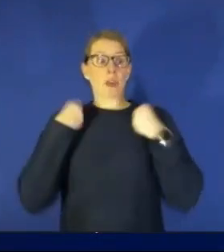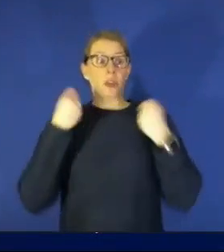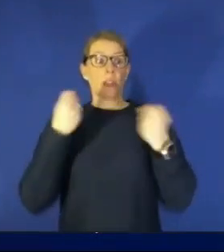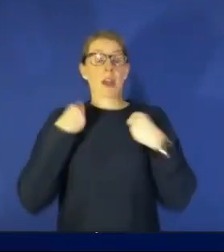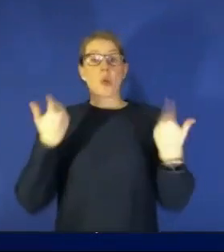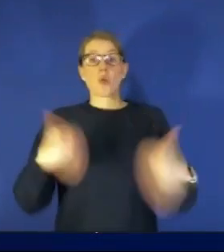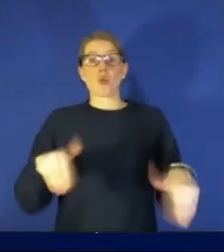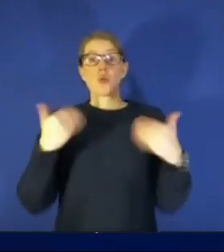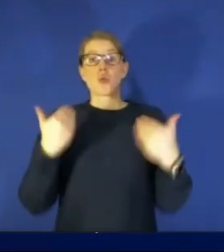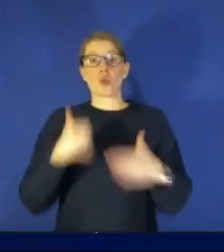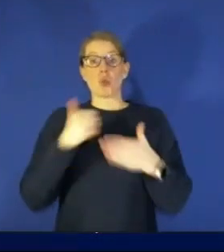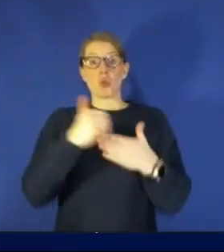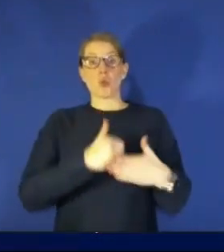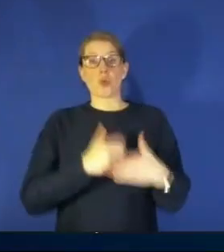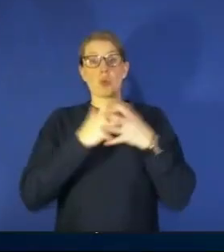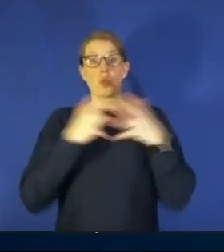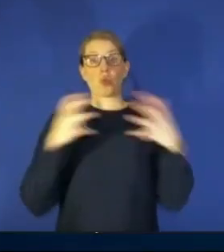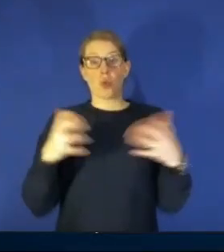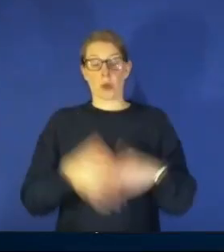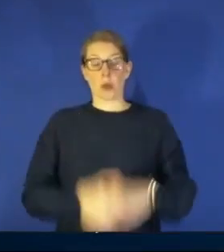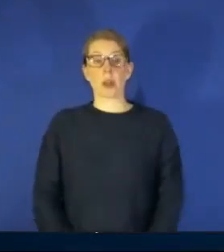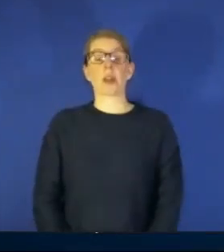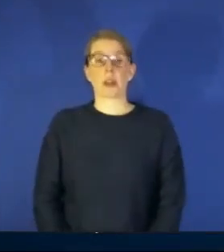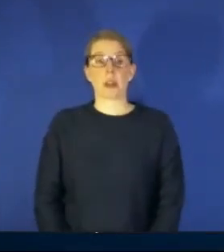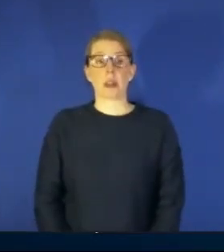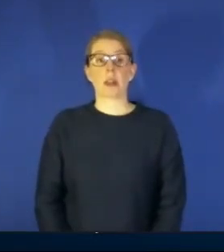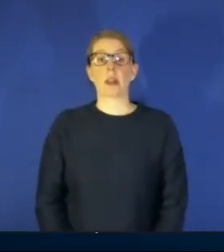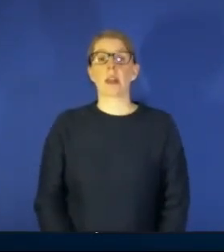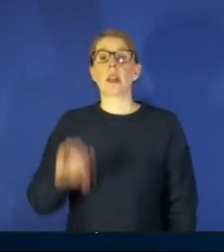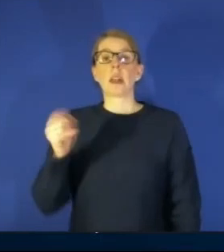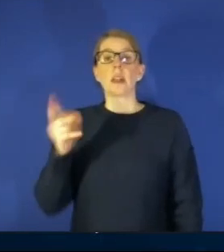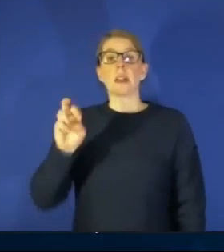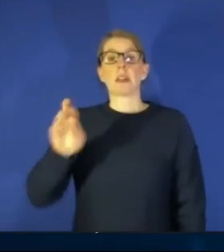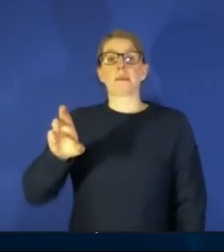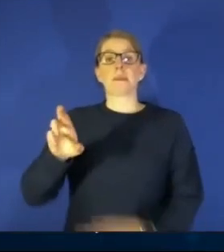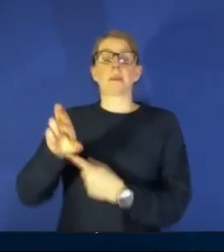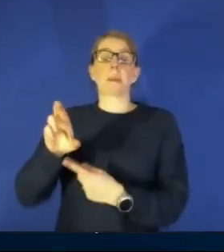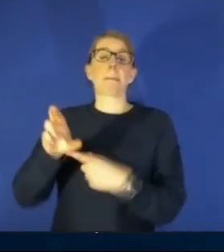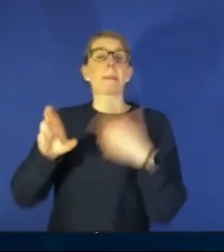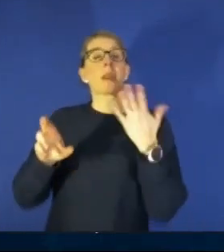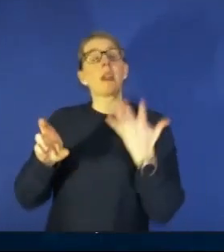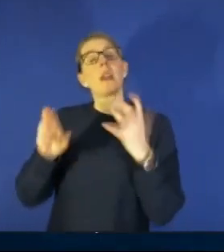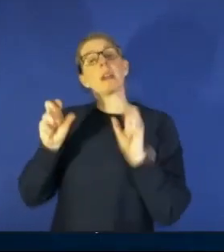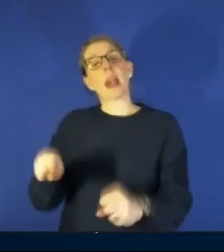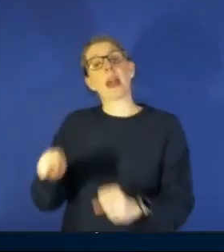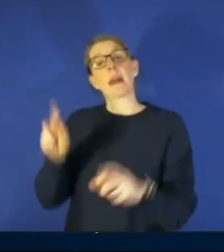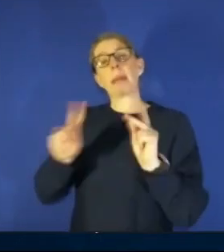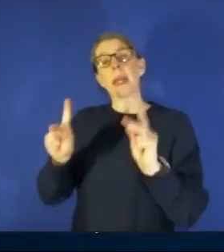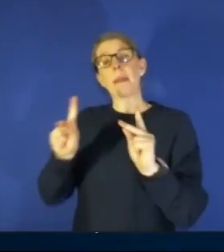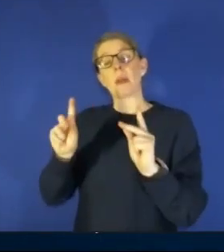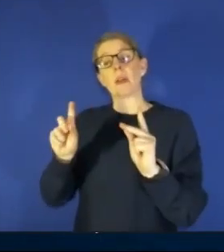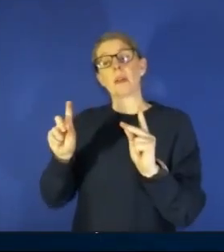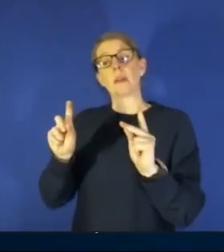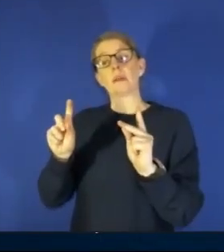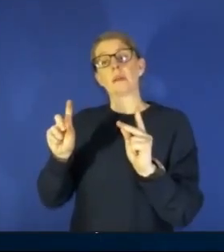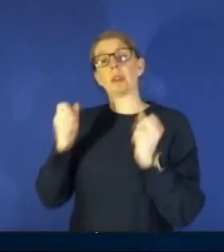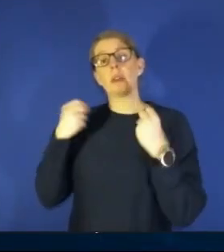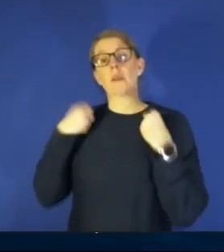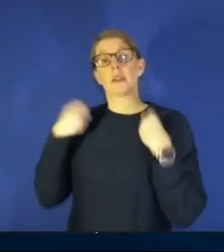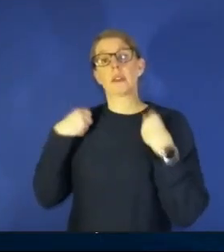older. Dr. Kalender-Rich, can people work their way and exercise their way off medications as they get